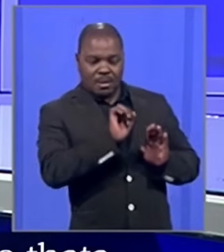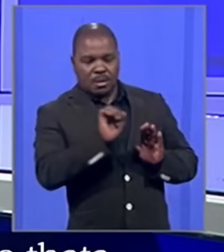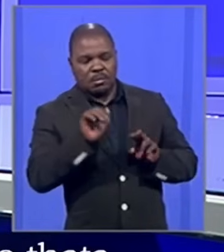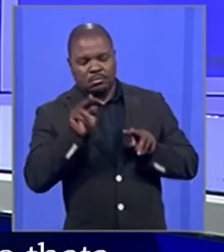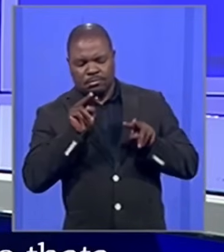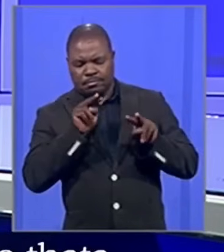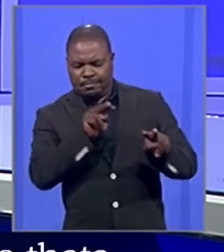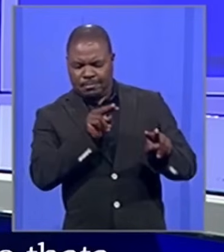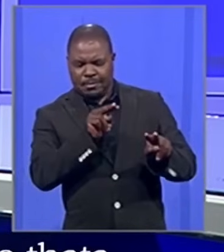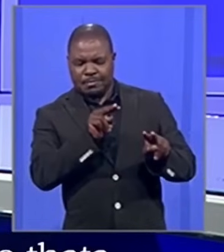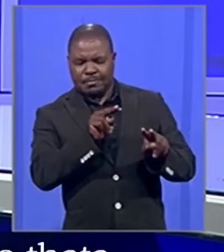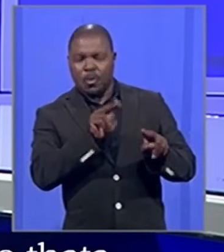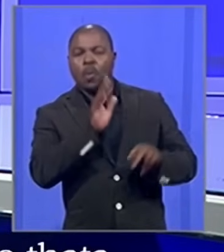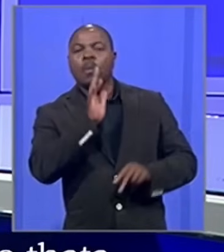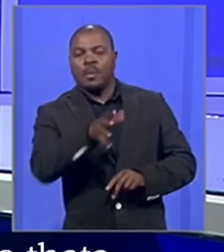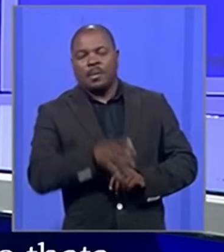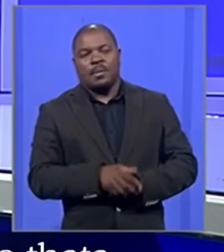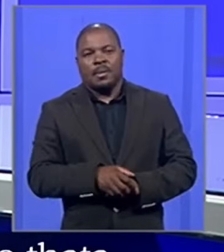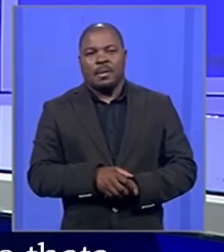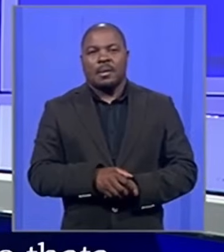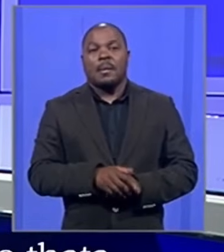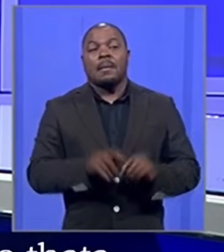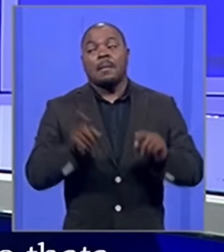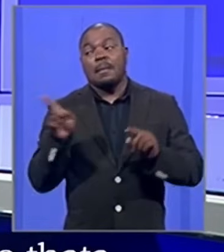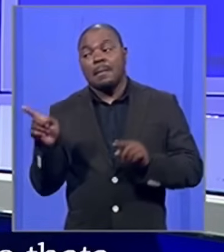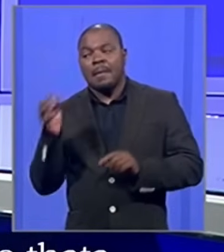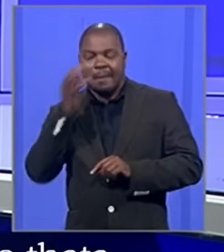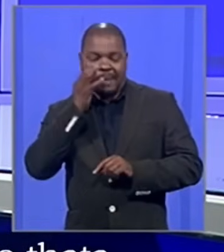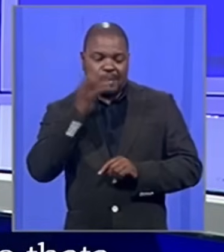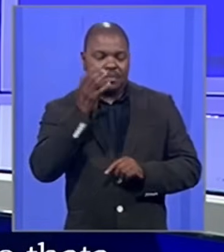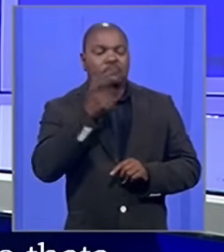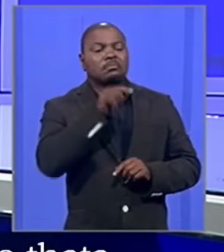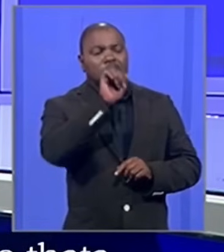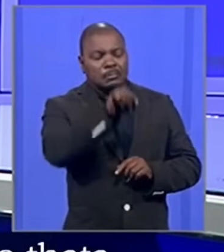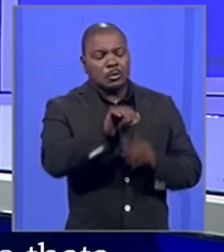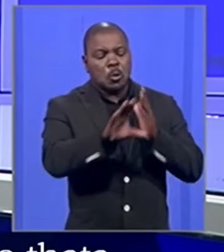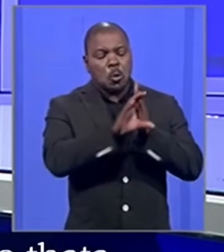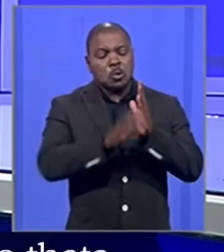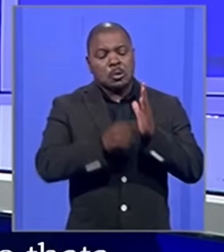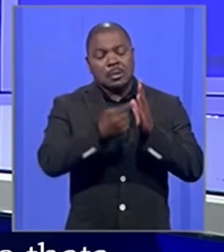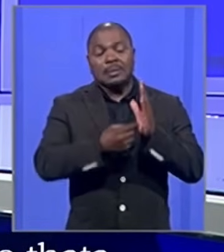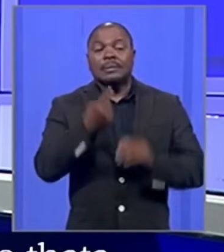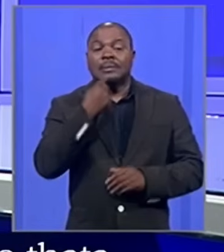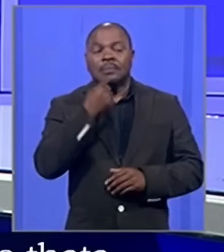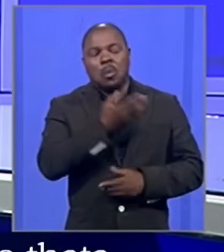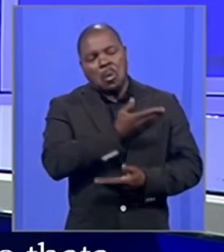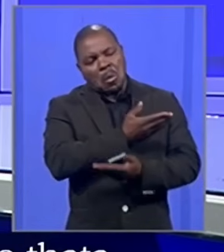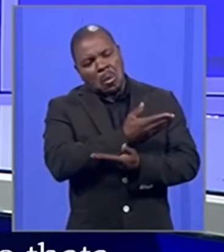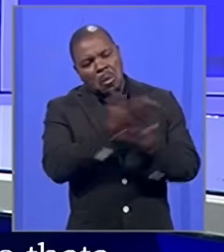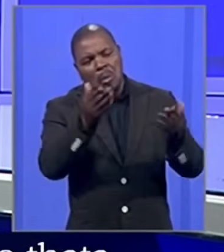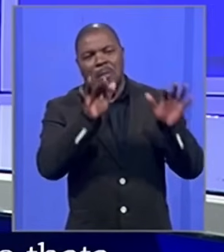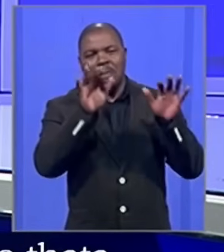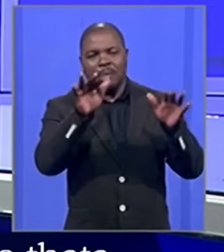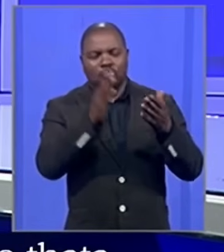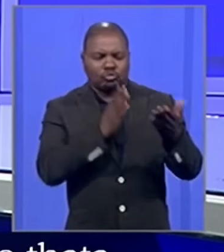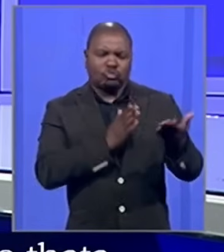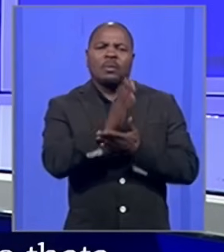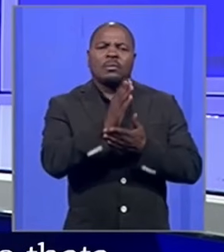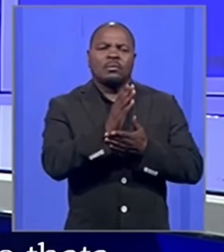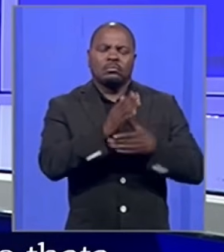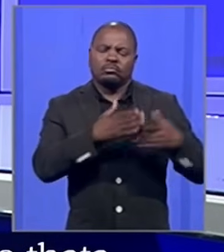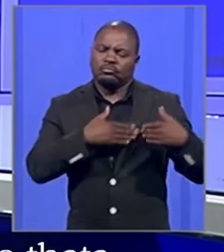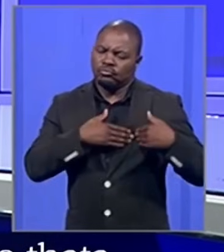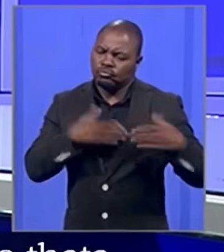tlhoko thata. Ba re le fa molaotheo o netefatsa tshwanelo ya mongwe le mongwe go ntsha maikutlo a gagwe ntle le